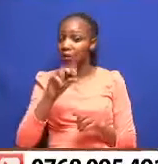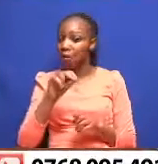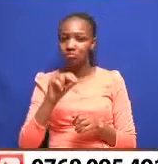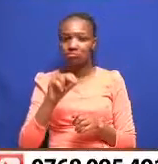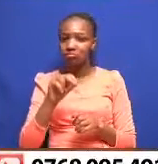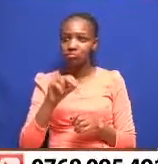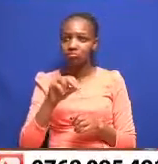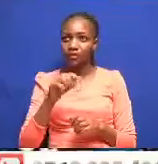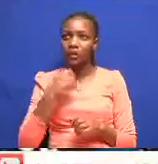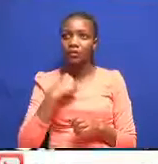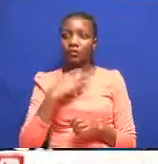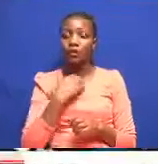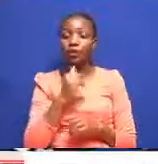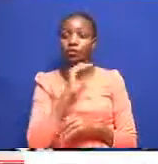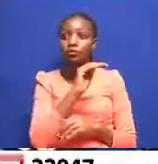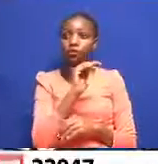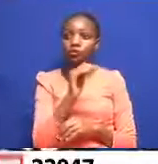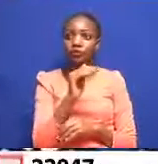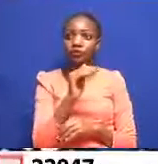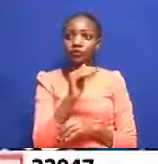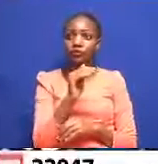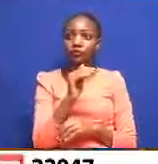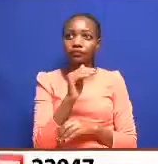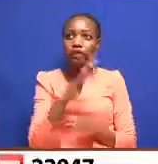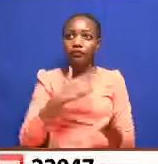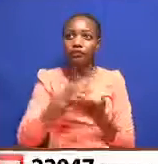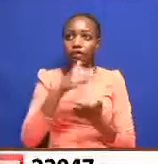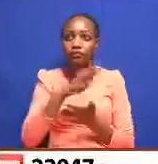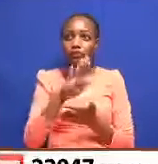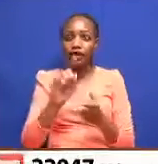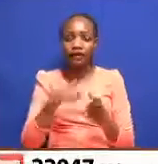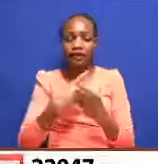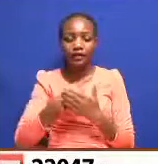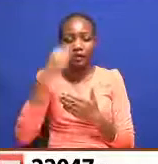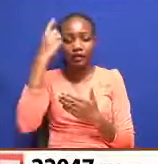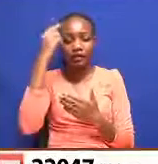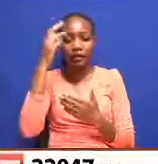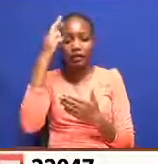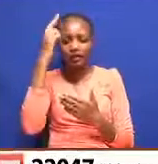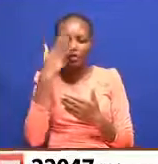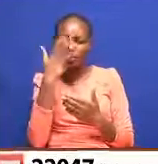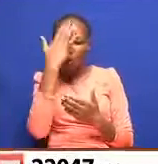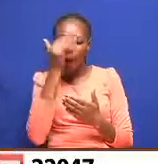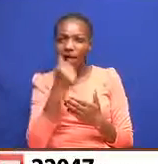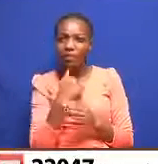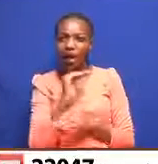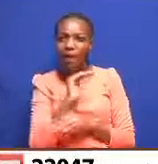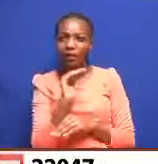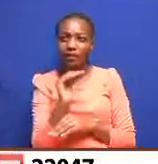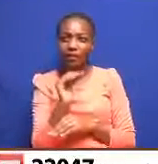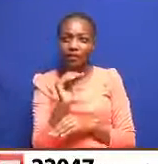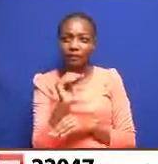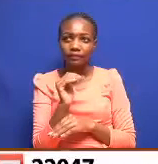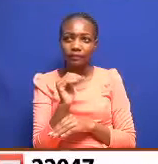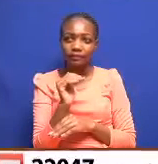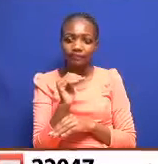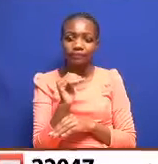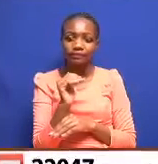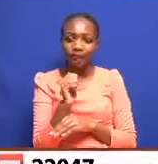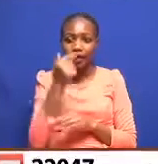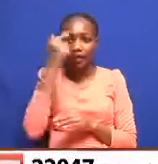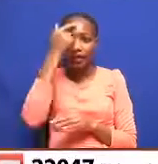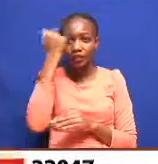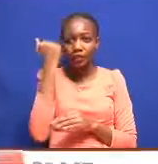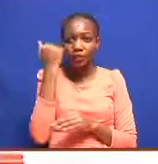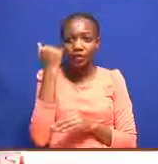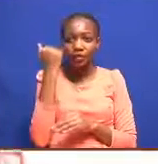would wish to seek for your intervention on this. I think the reason why I'm asking that he abides by my request on